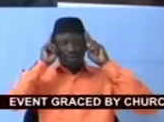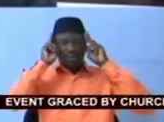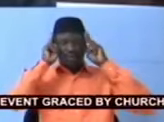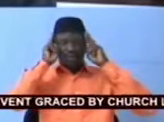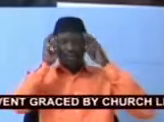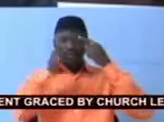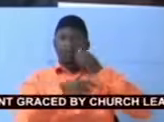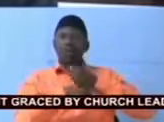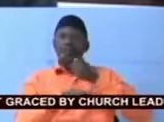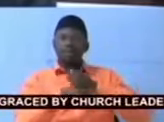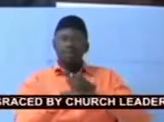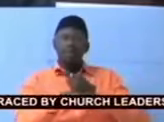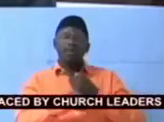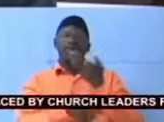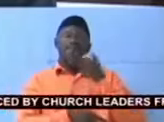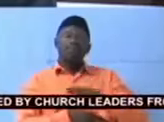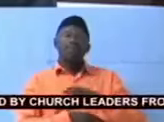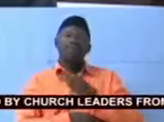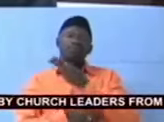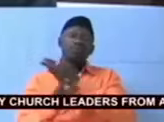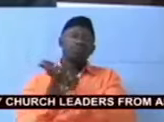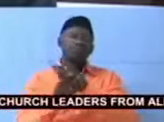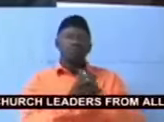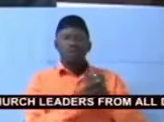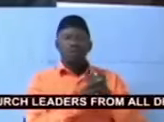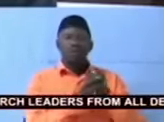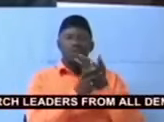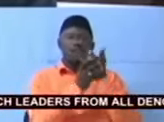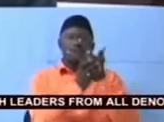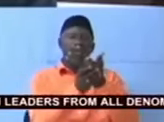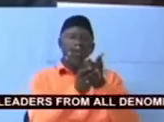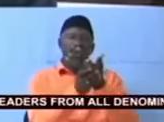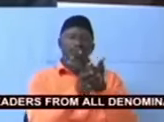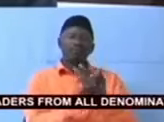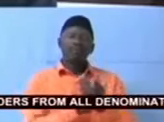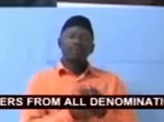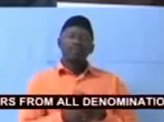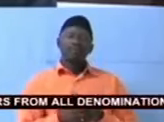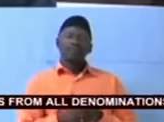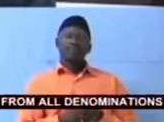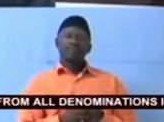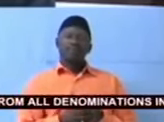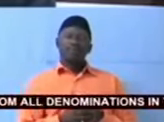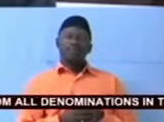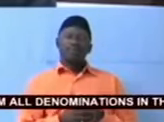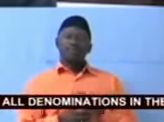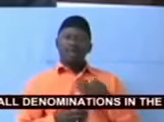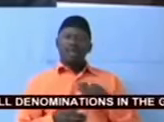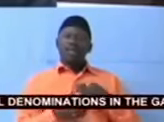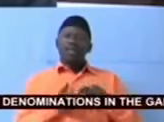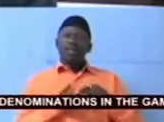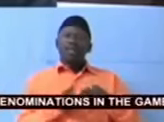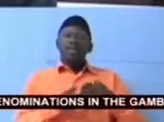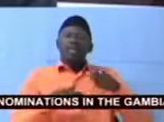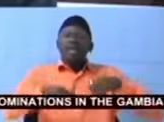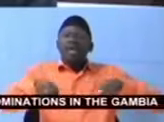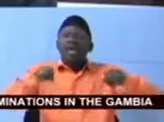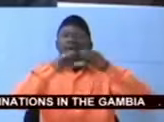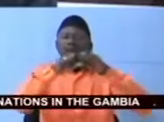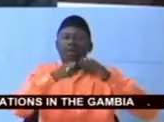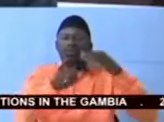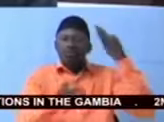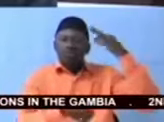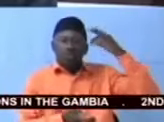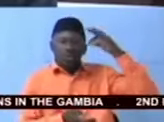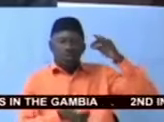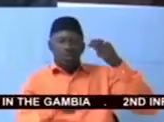Gambia bi. In the year 2009. Ci atum 2009. At the Faculty of Law. Di ci bankas bi ñu jàngé walli